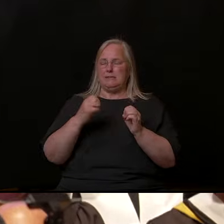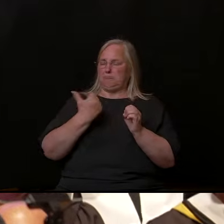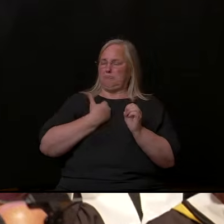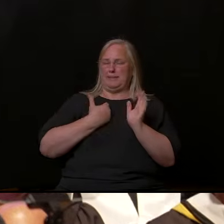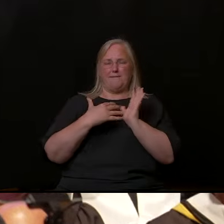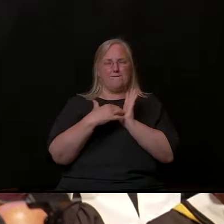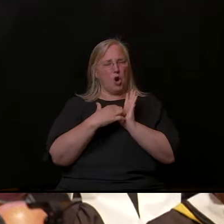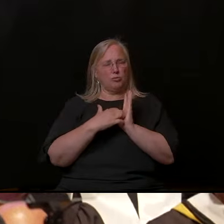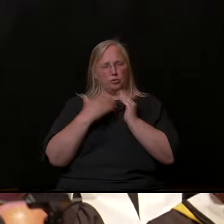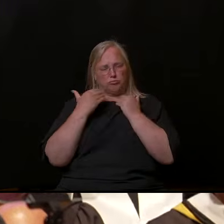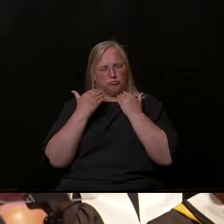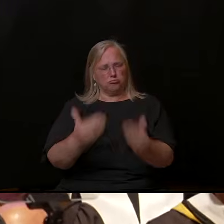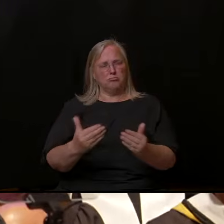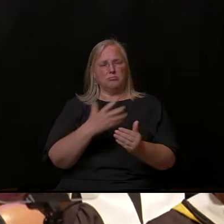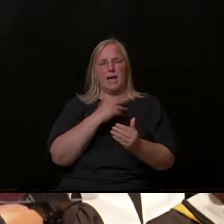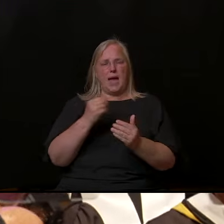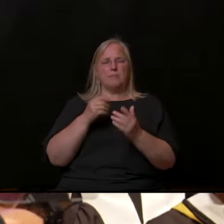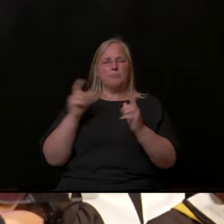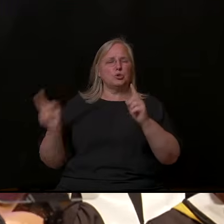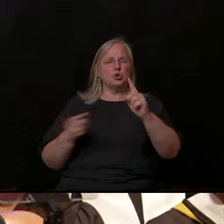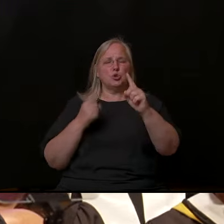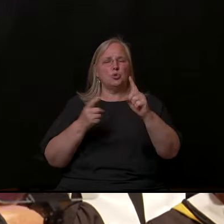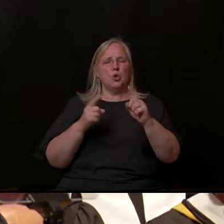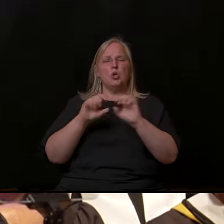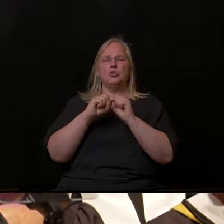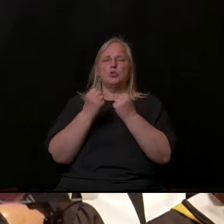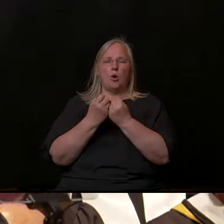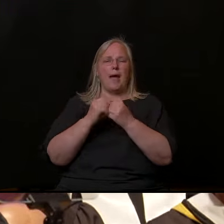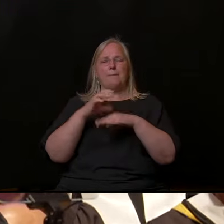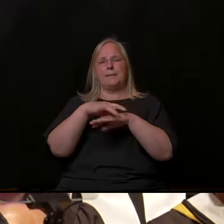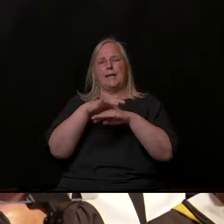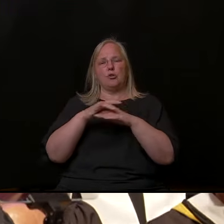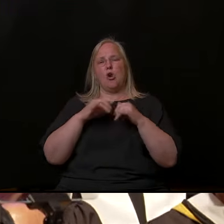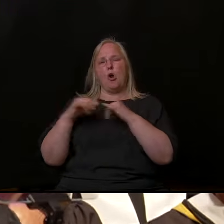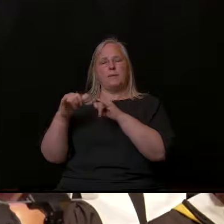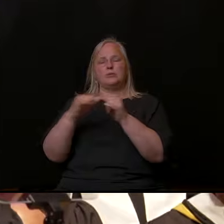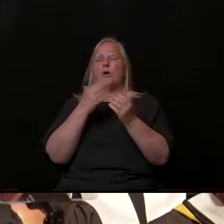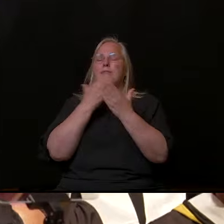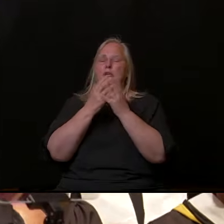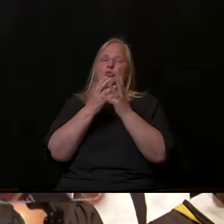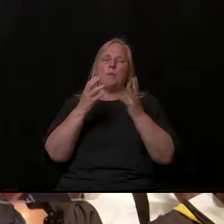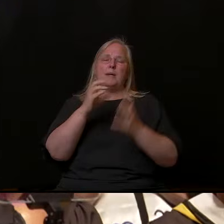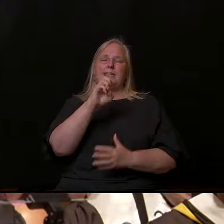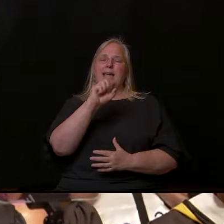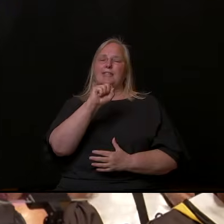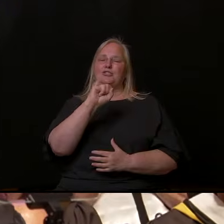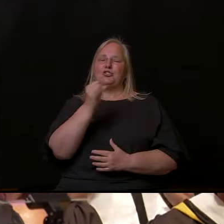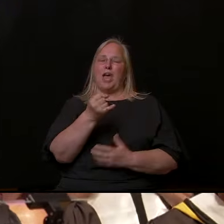pursue a future of social and planetary harmony. So thank you so much, ESJ.